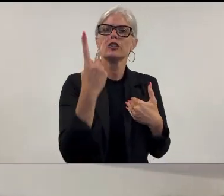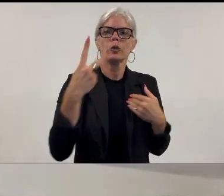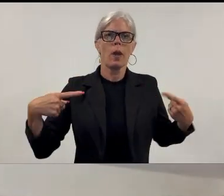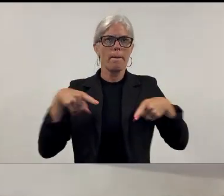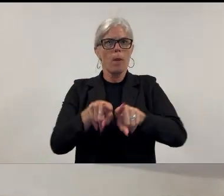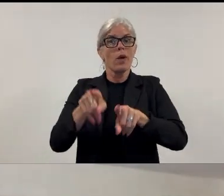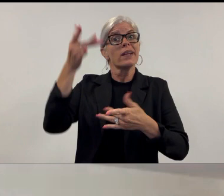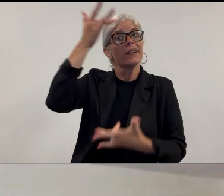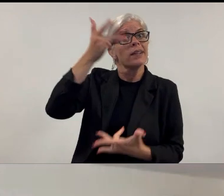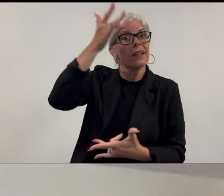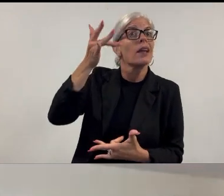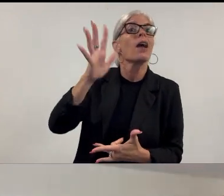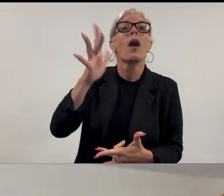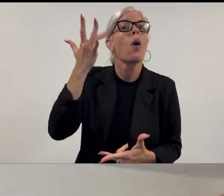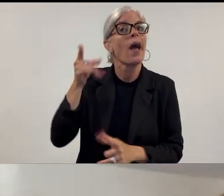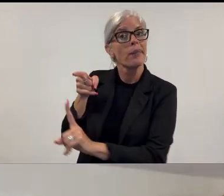level of